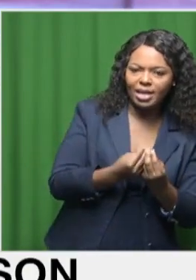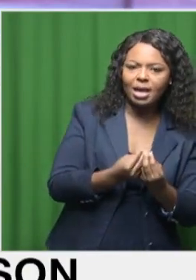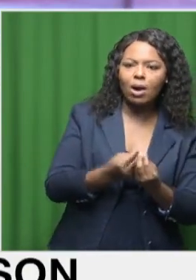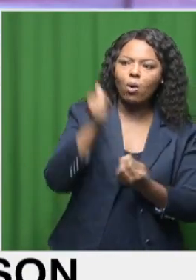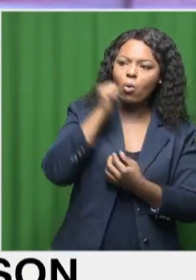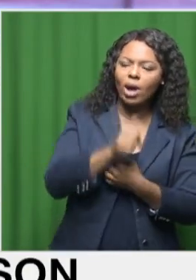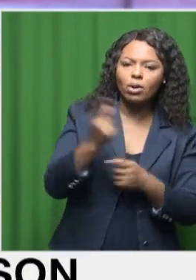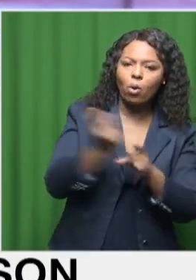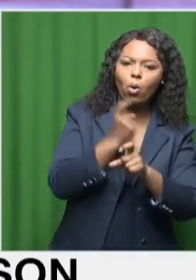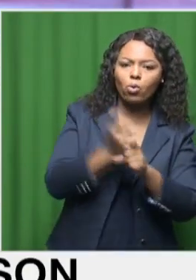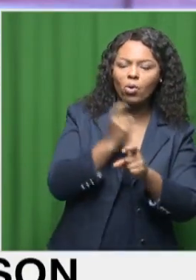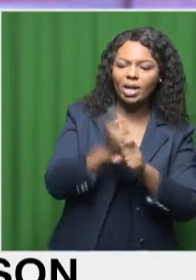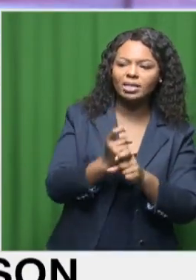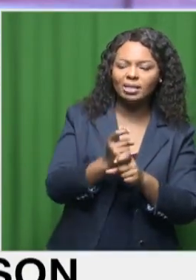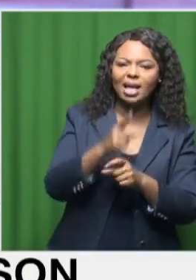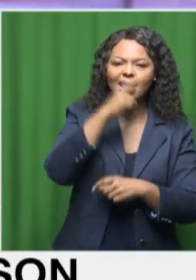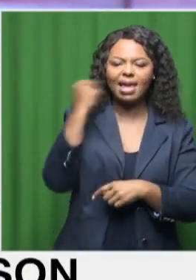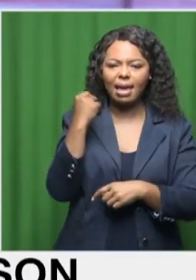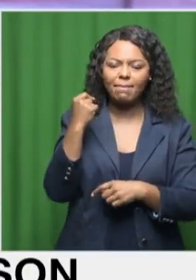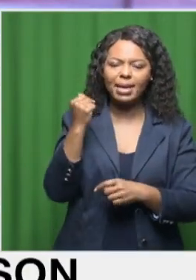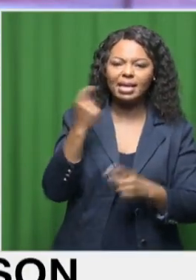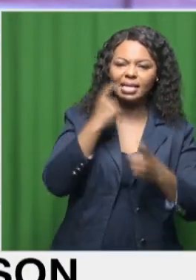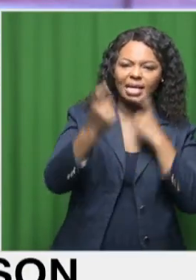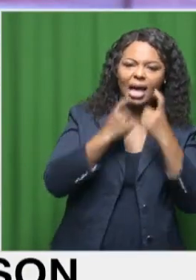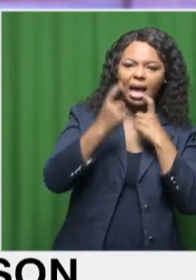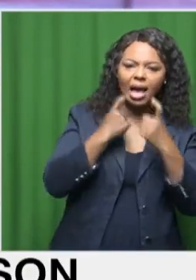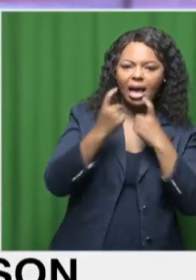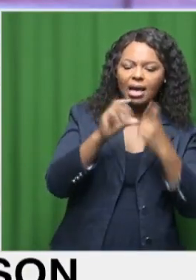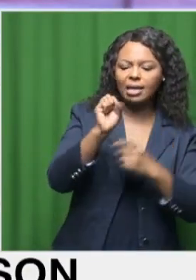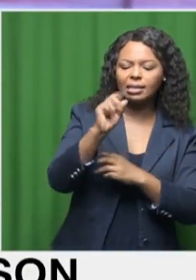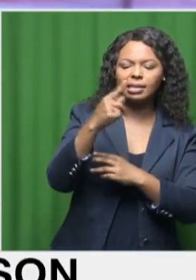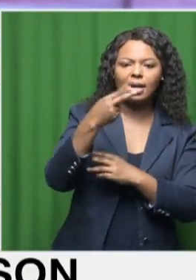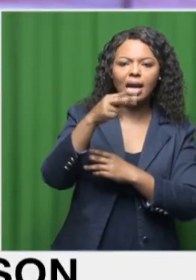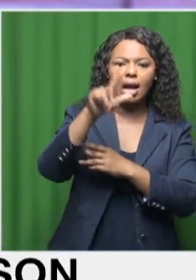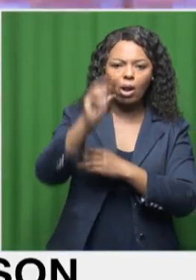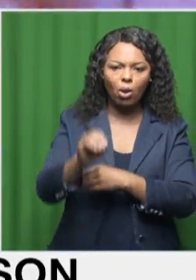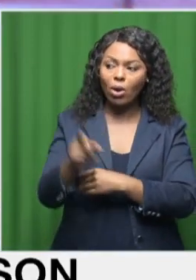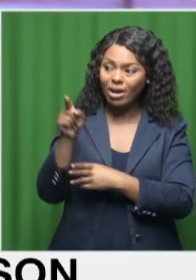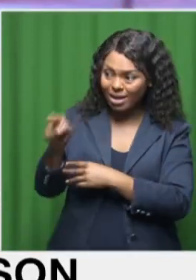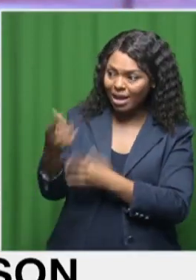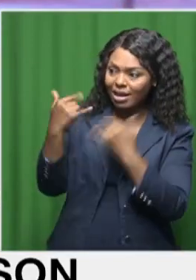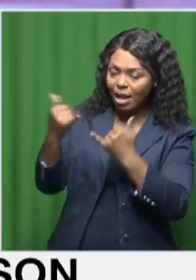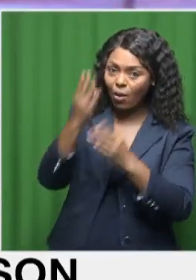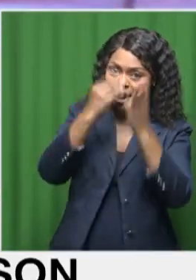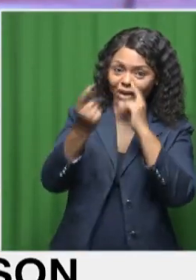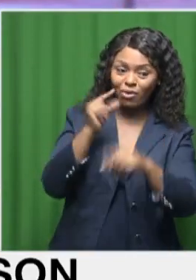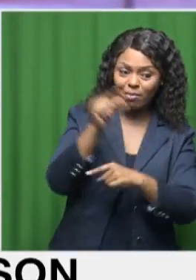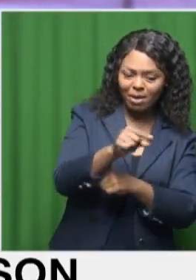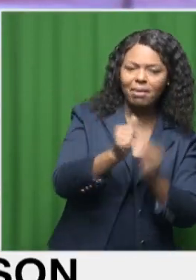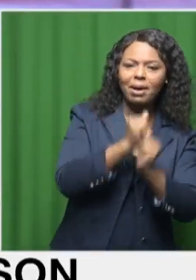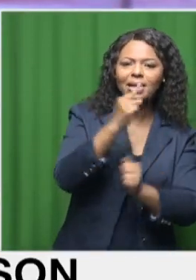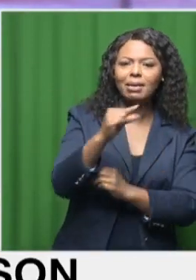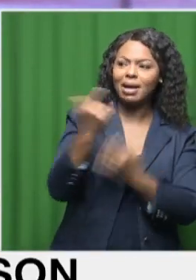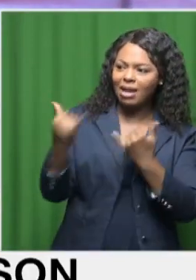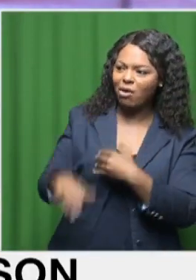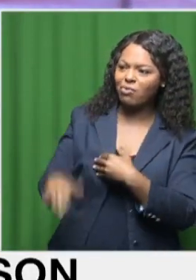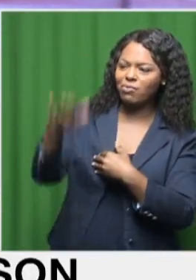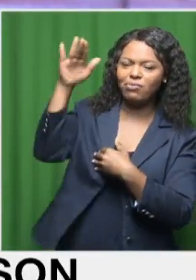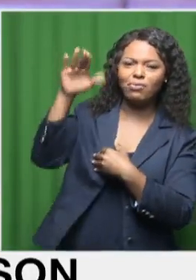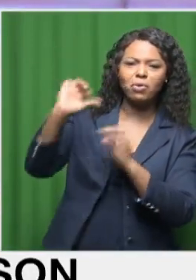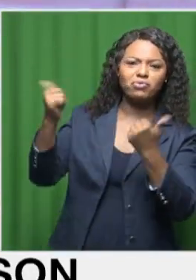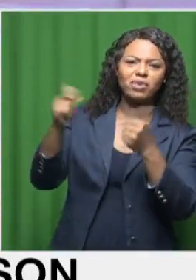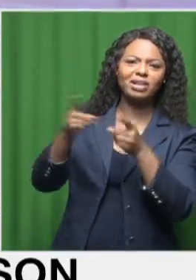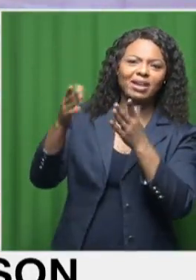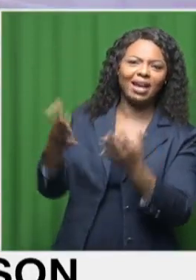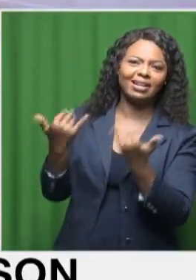our finest actors, and who's now a producer, a director, who learned from Prakeep. And then we've got a young